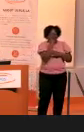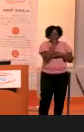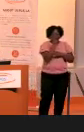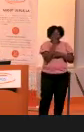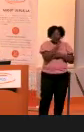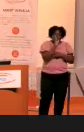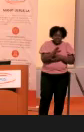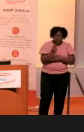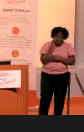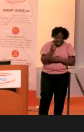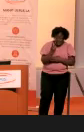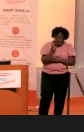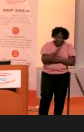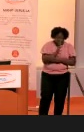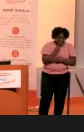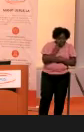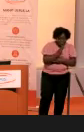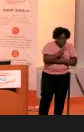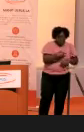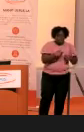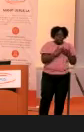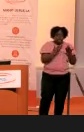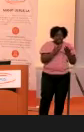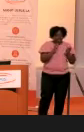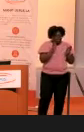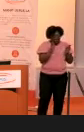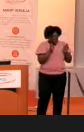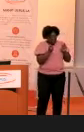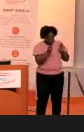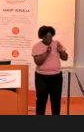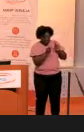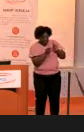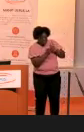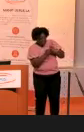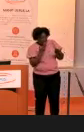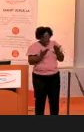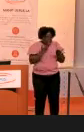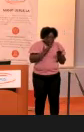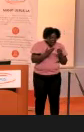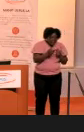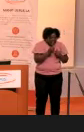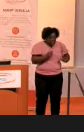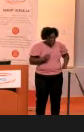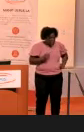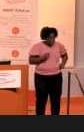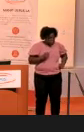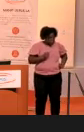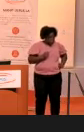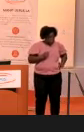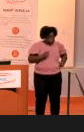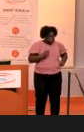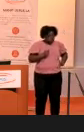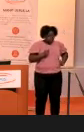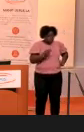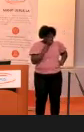kidney biopsy. There's really very minimal changes and a little bit of inflammation on the kidney. We don't typically see it on